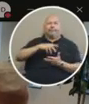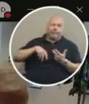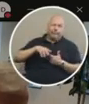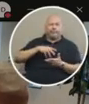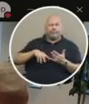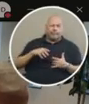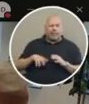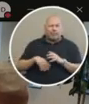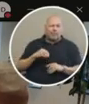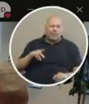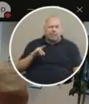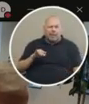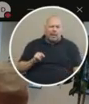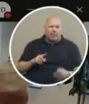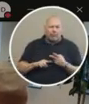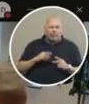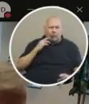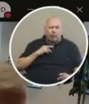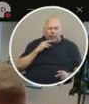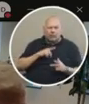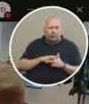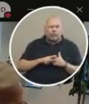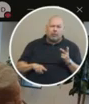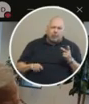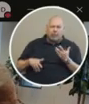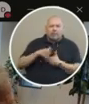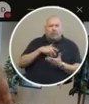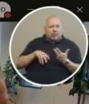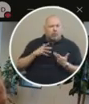out in a patio of a restaurant or that sort of thing?